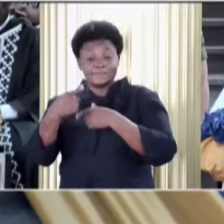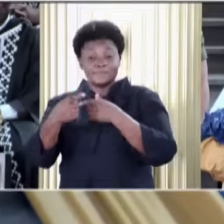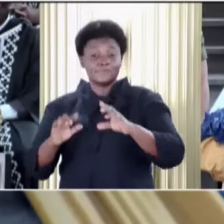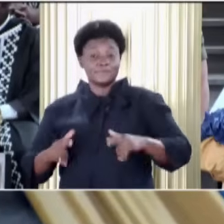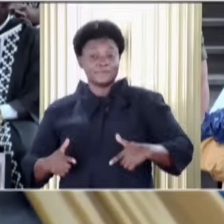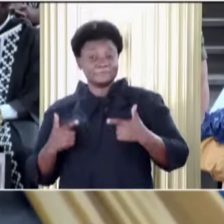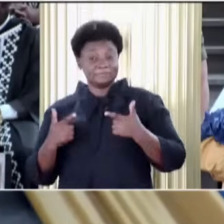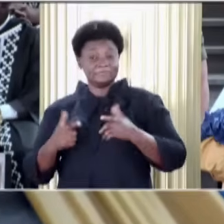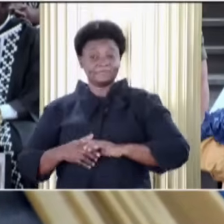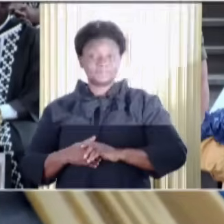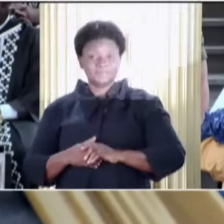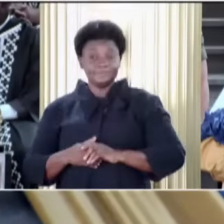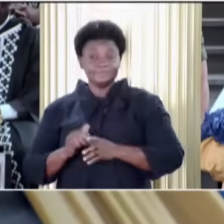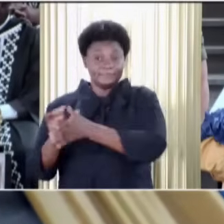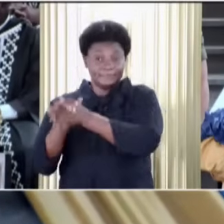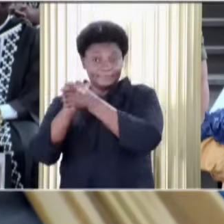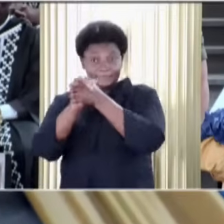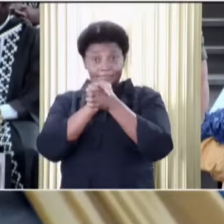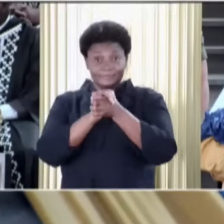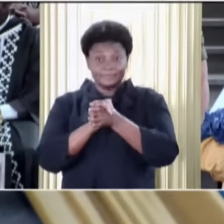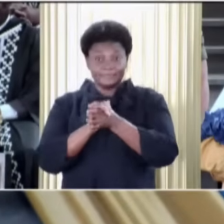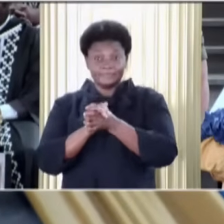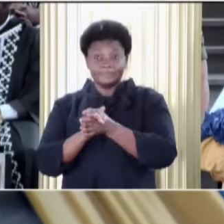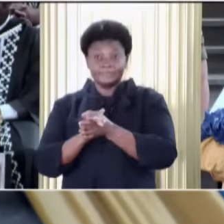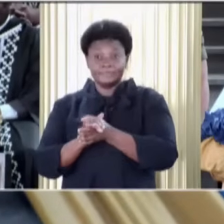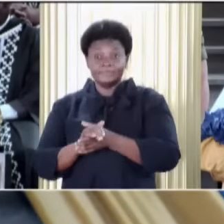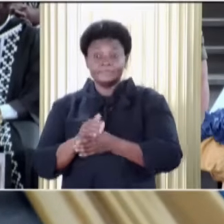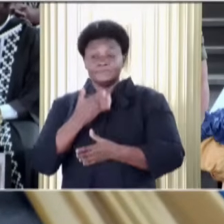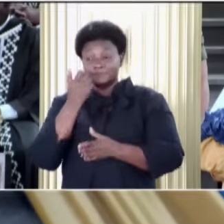lives. Congratulations and best